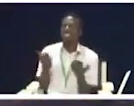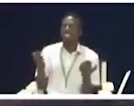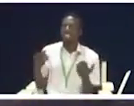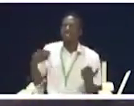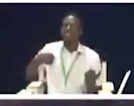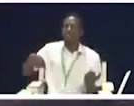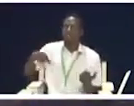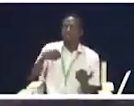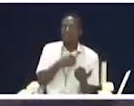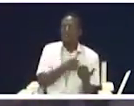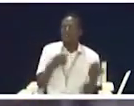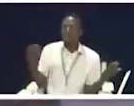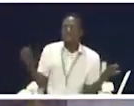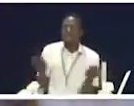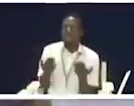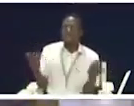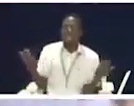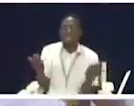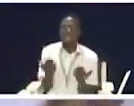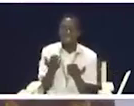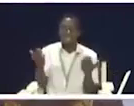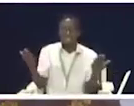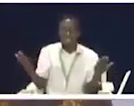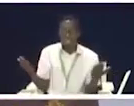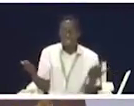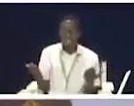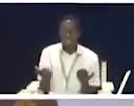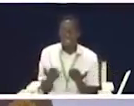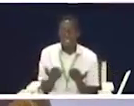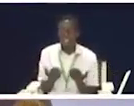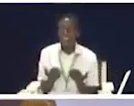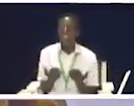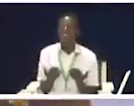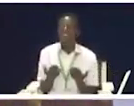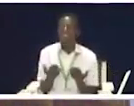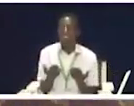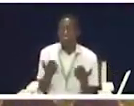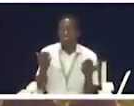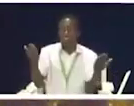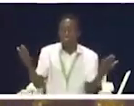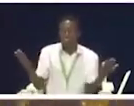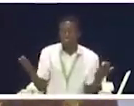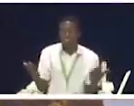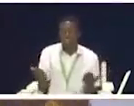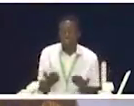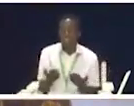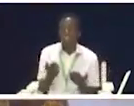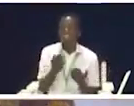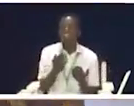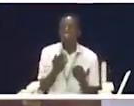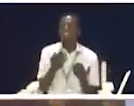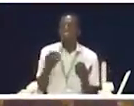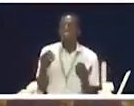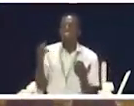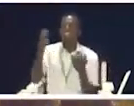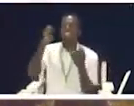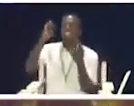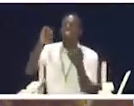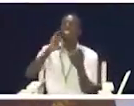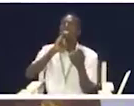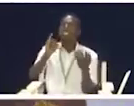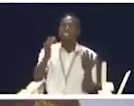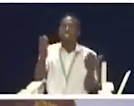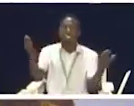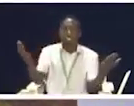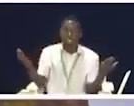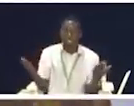Gahamana, Saki Aljana. The King of Glory is in the house and is ready to